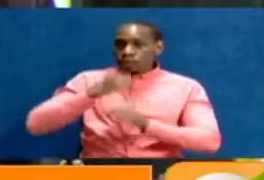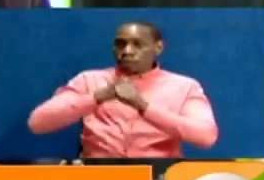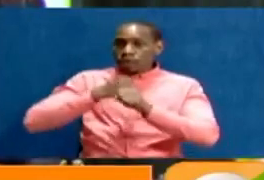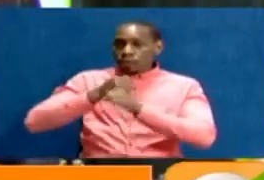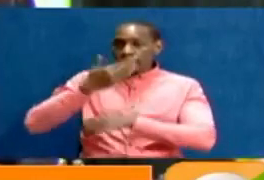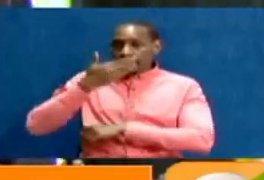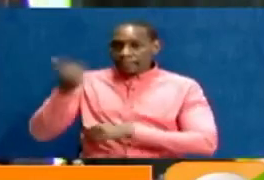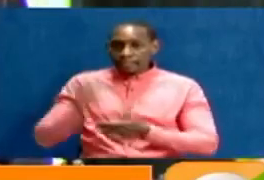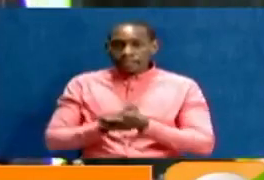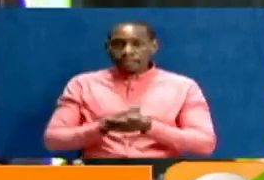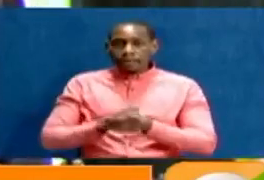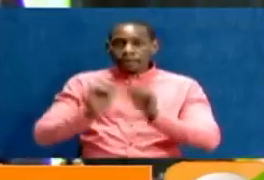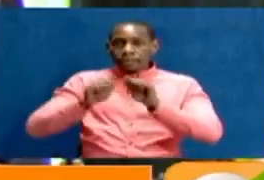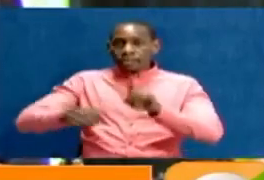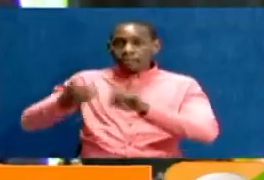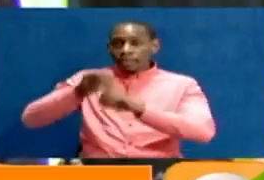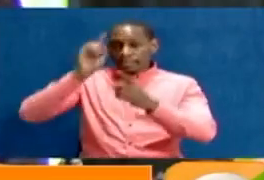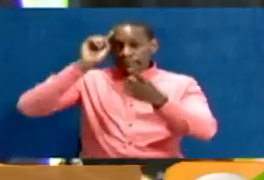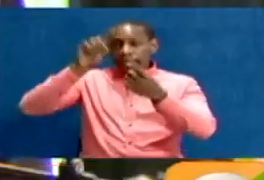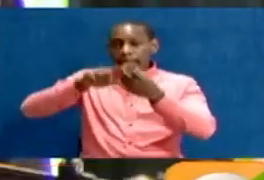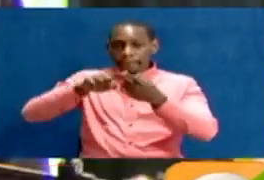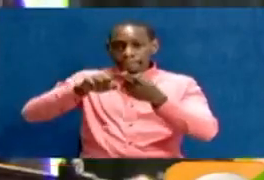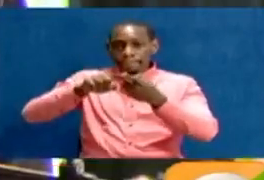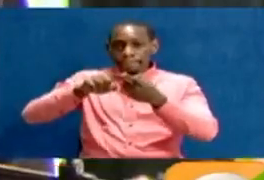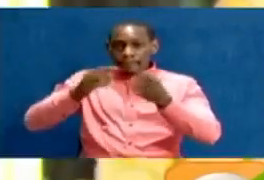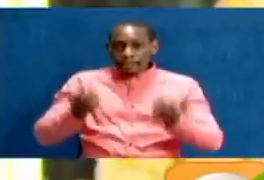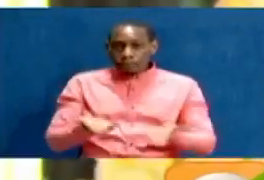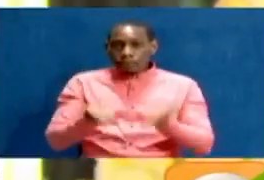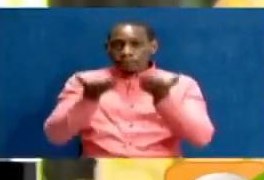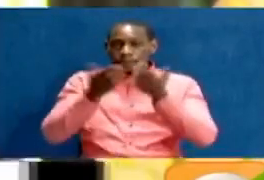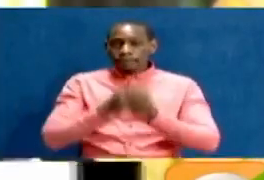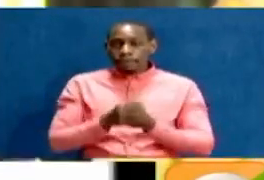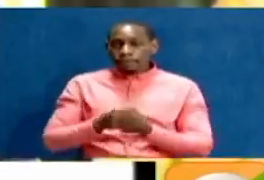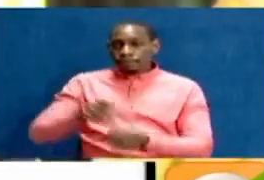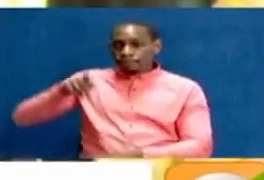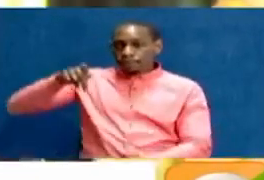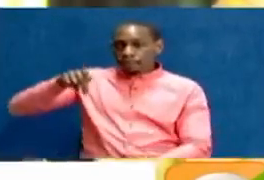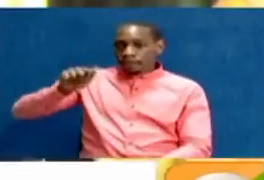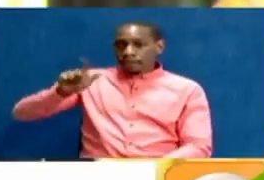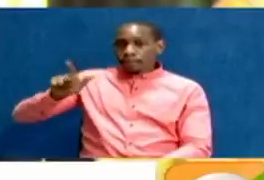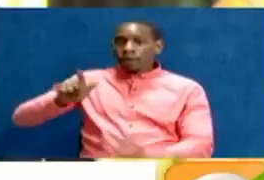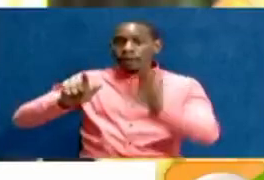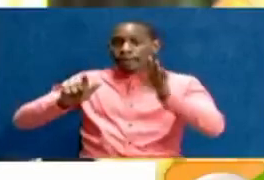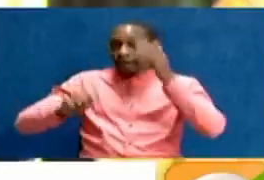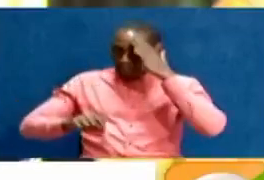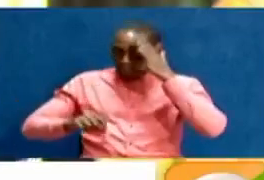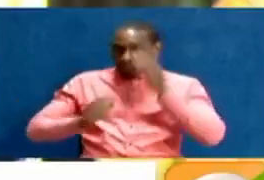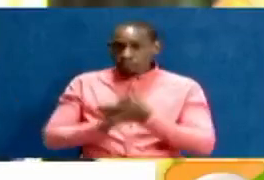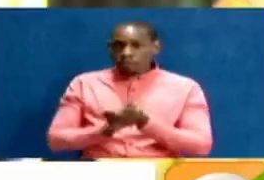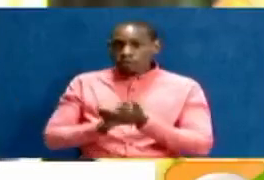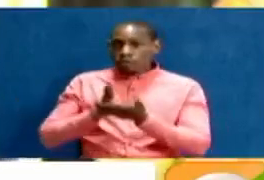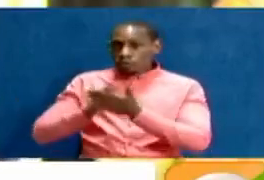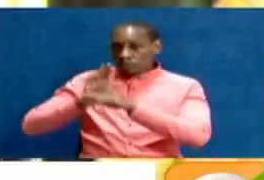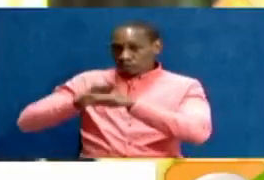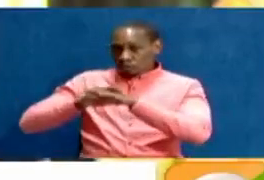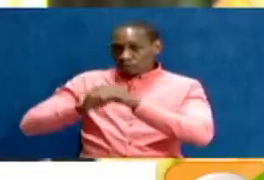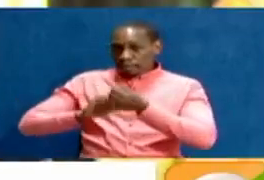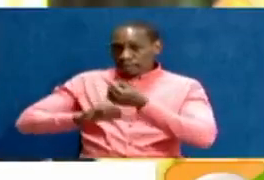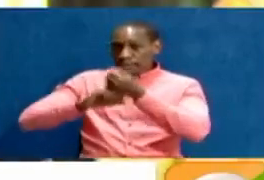our best to attain the goals of betterment. Paul, as you know, was a great